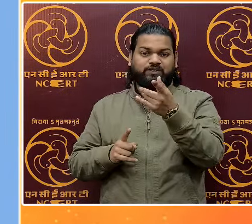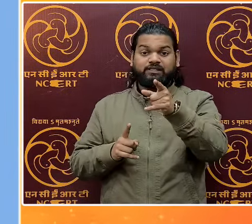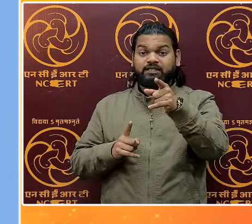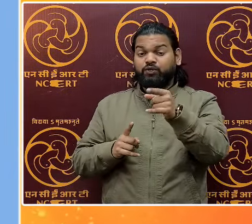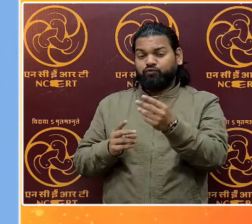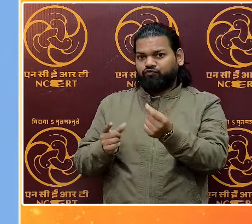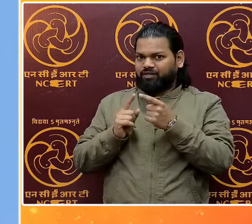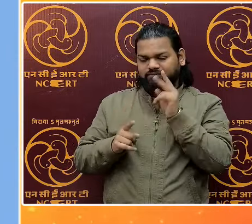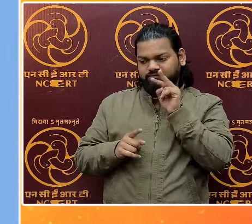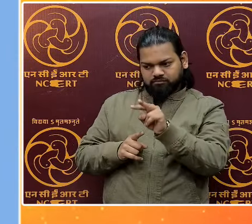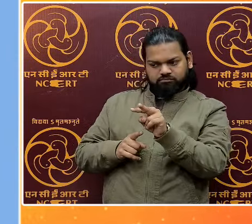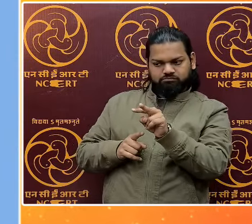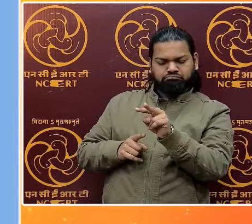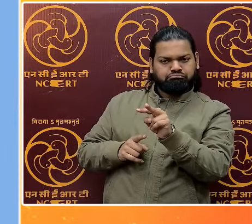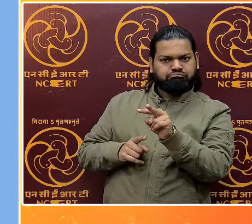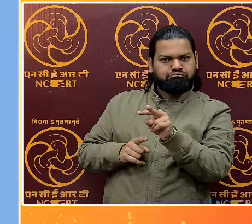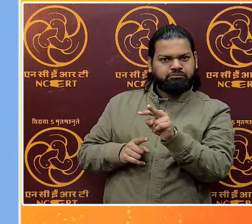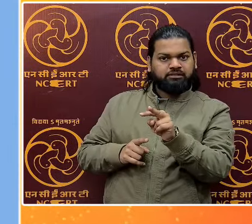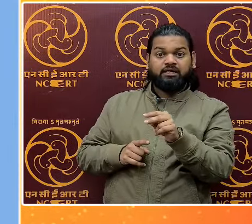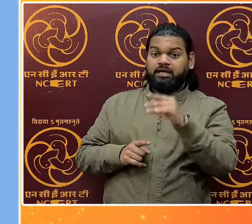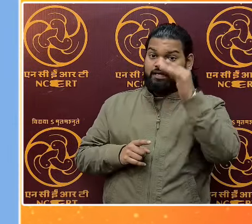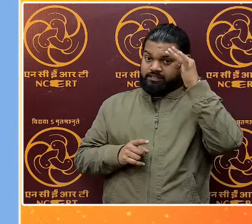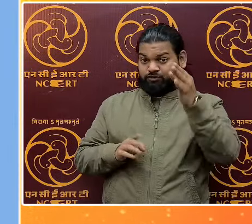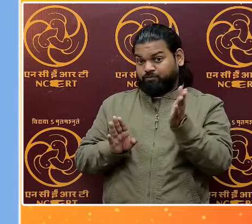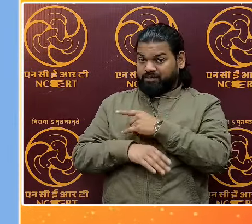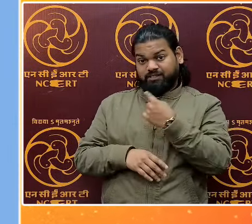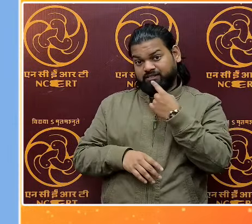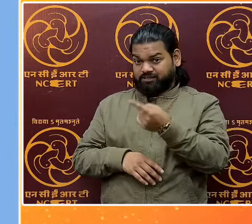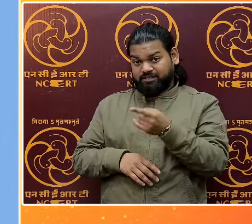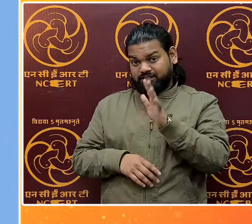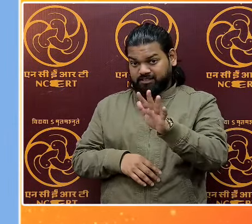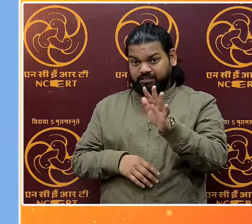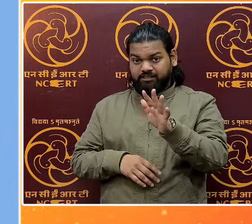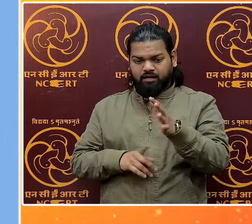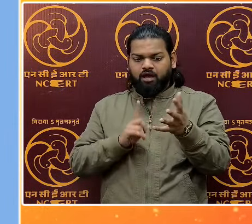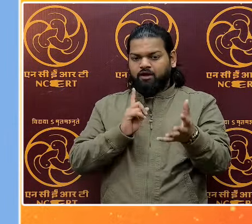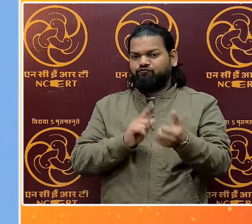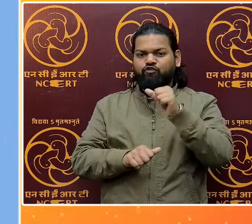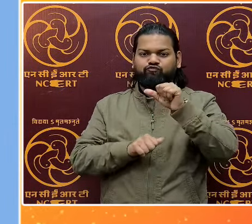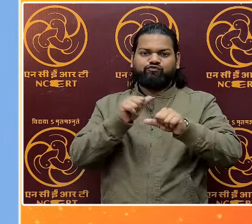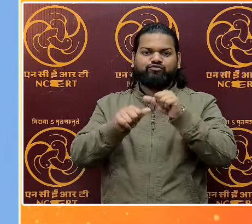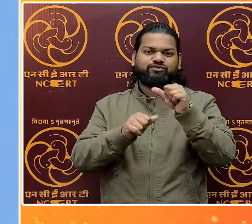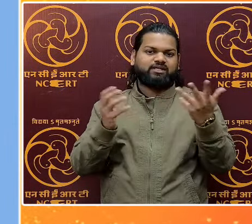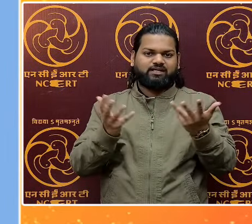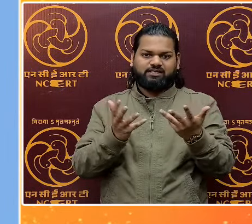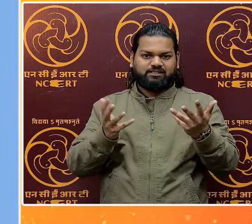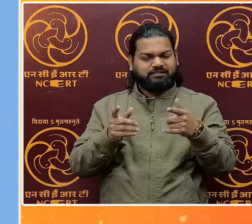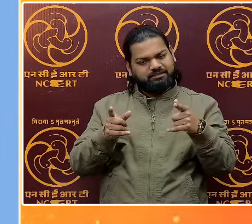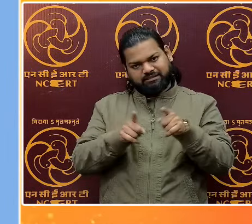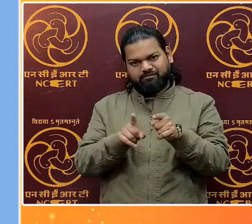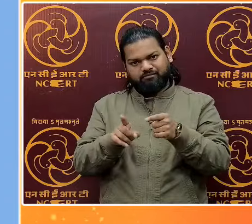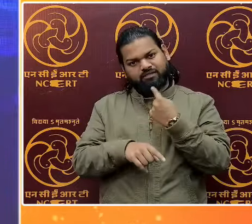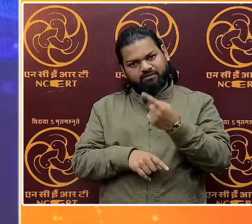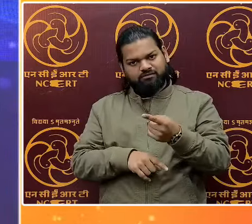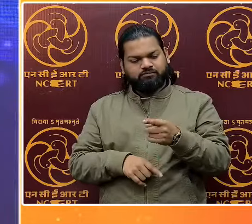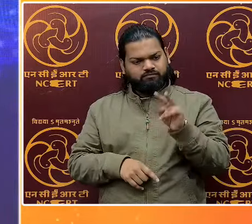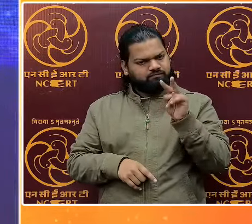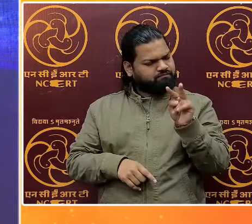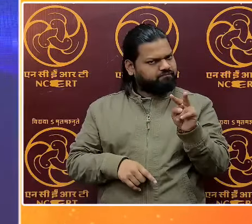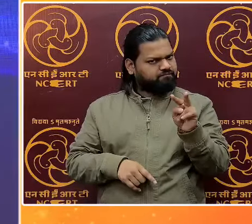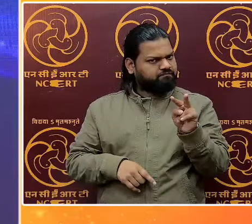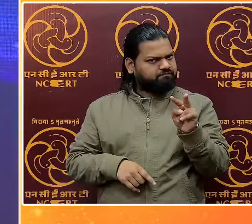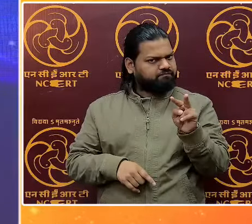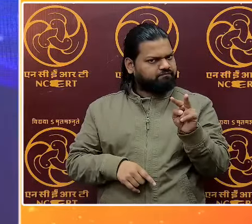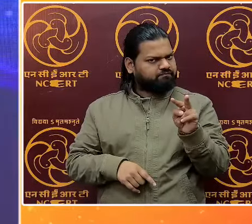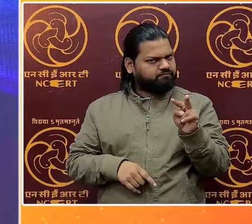also. So, we have seen theory that what happens, how do we find out? We will just see it that whether